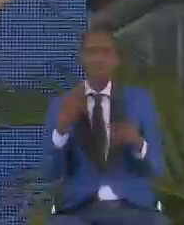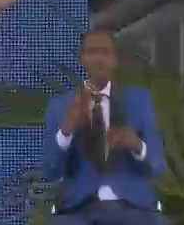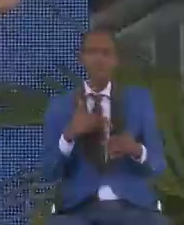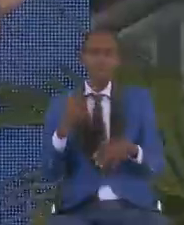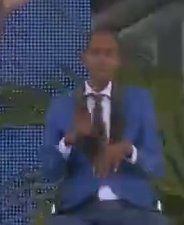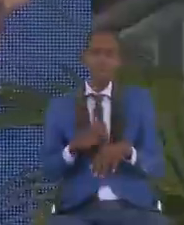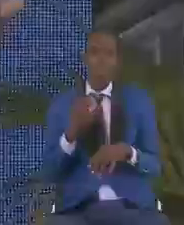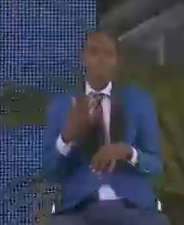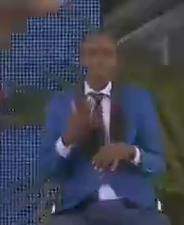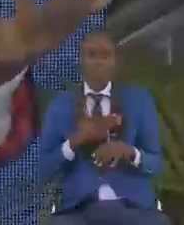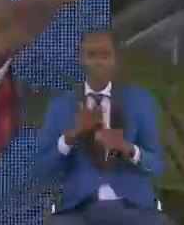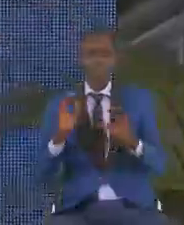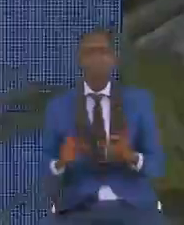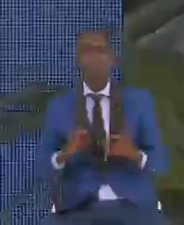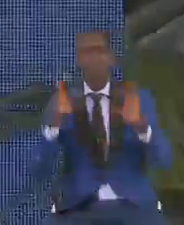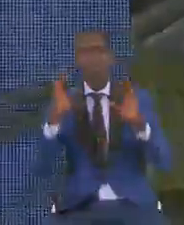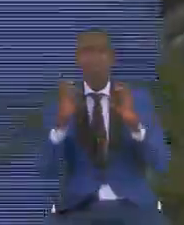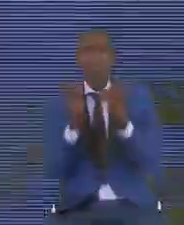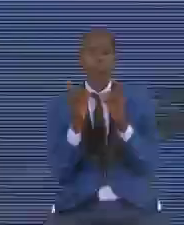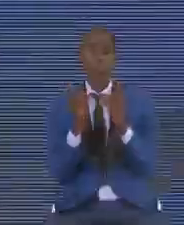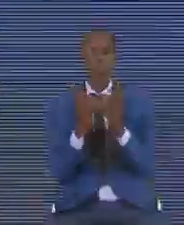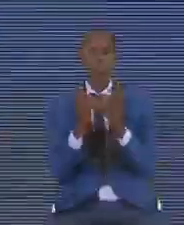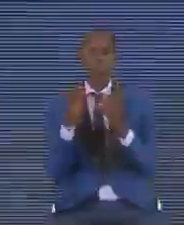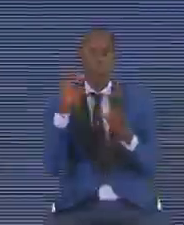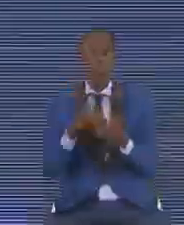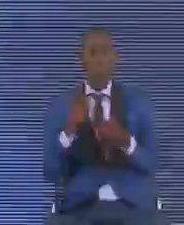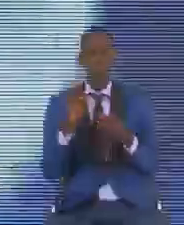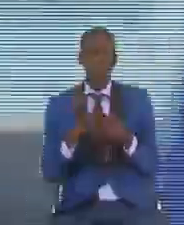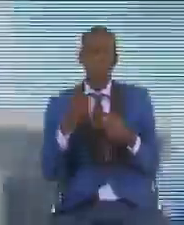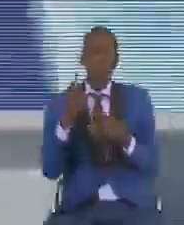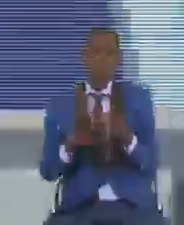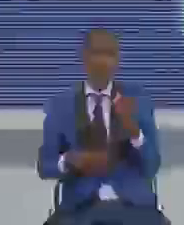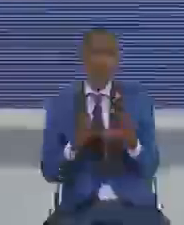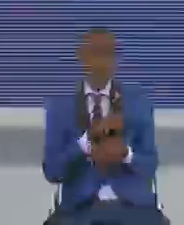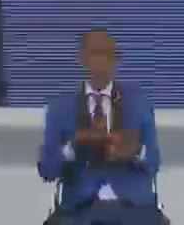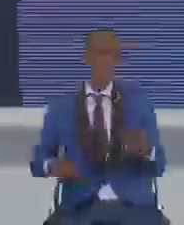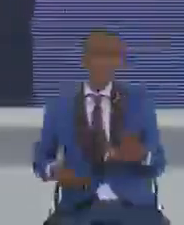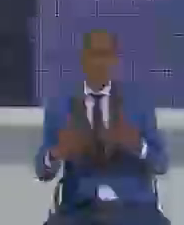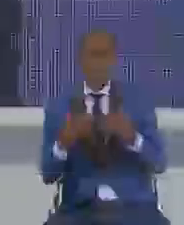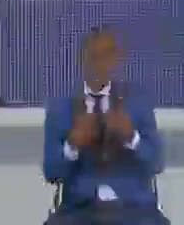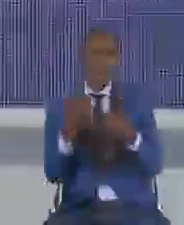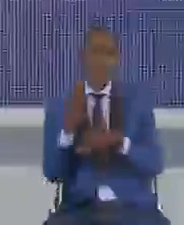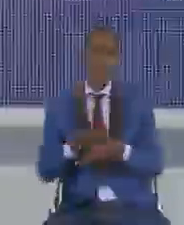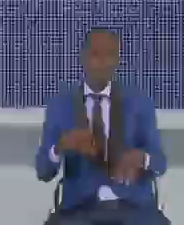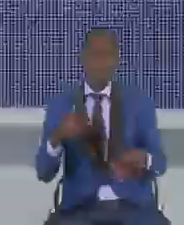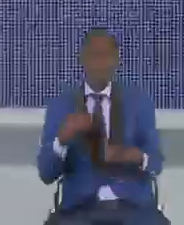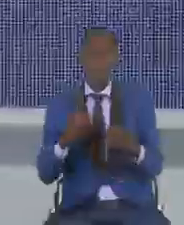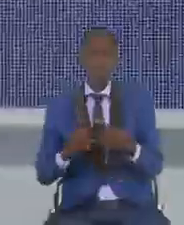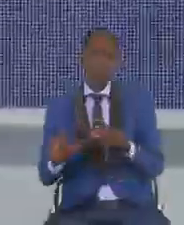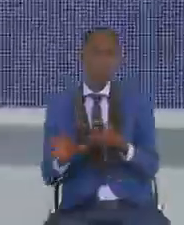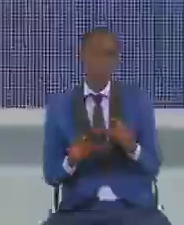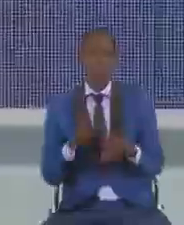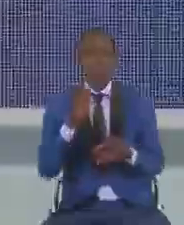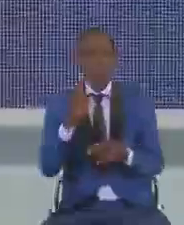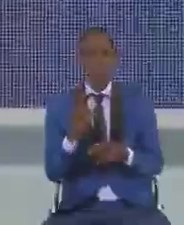my devotion, of my dedication into what the Lord had called me to do. You